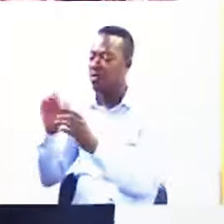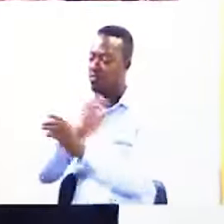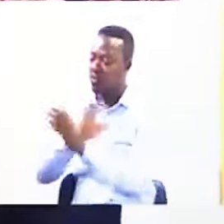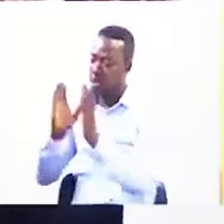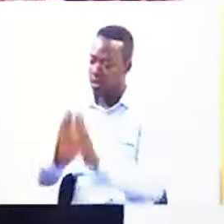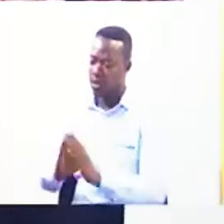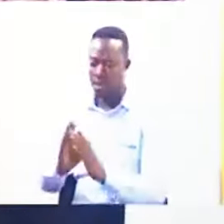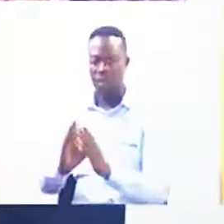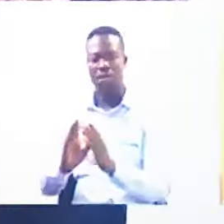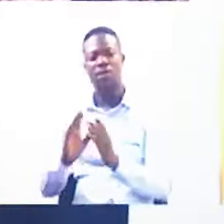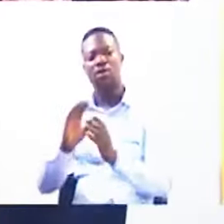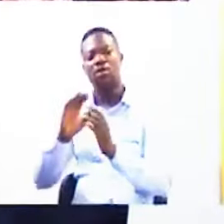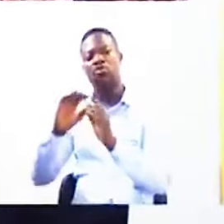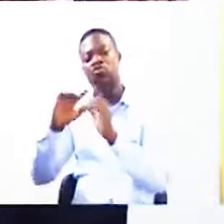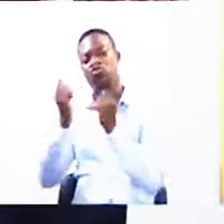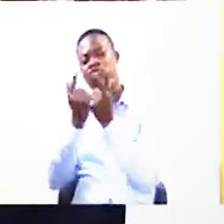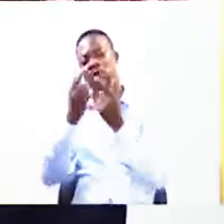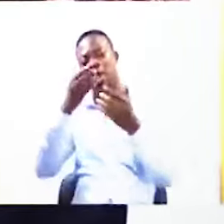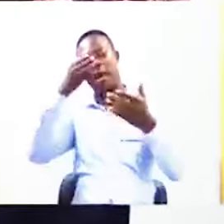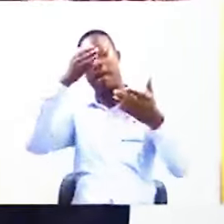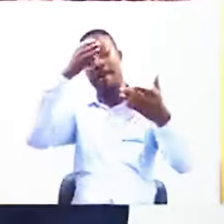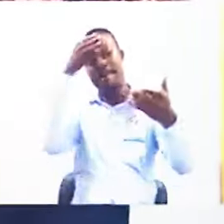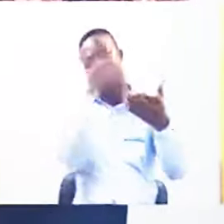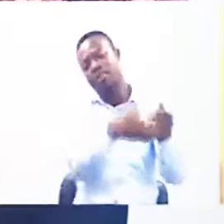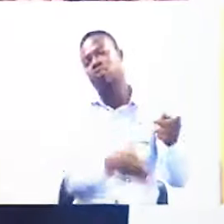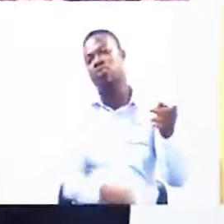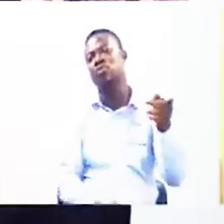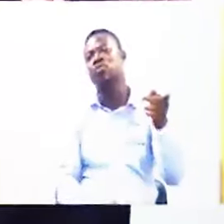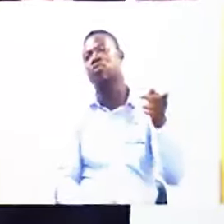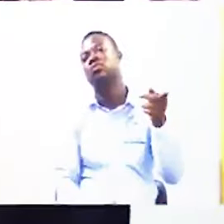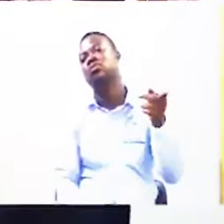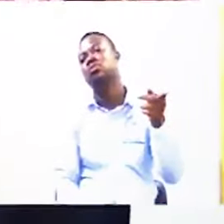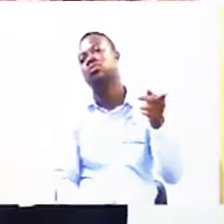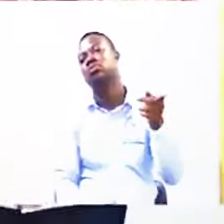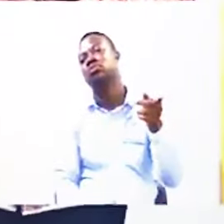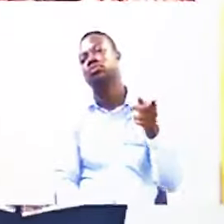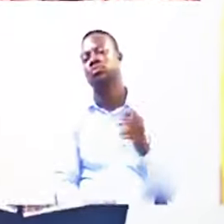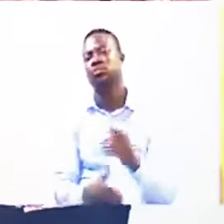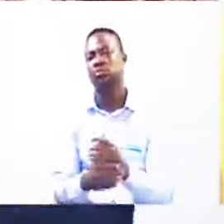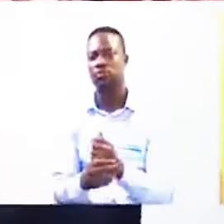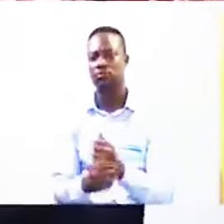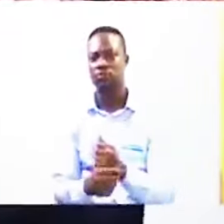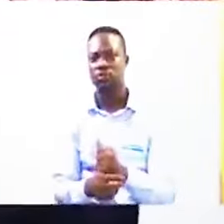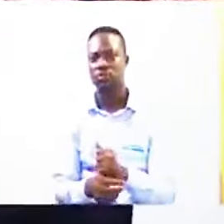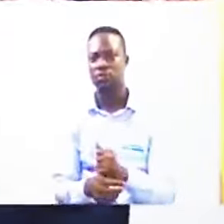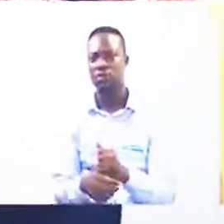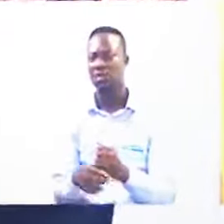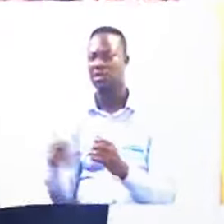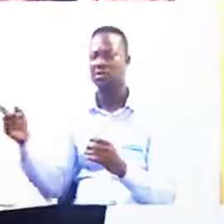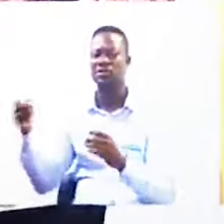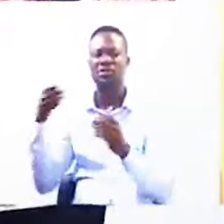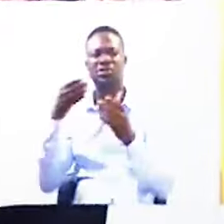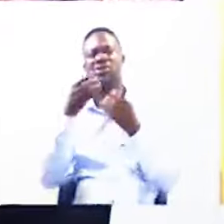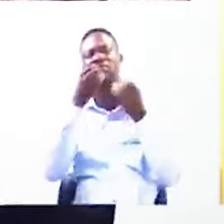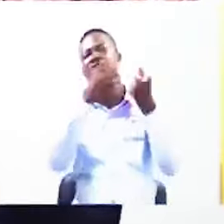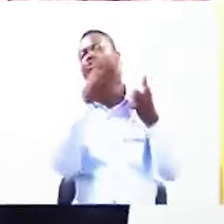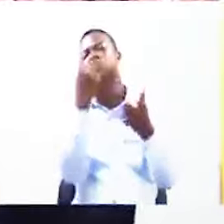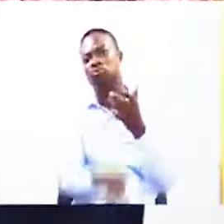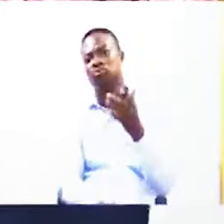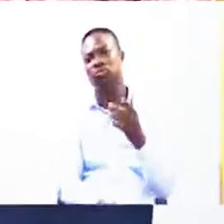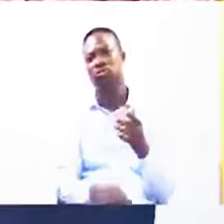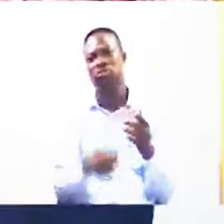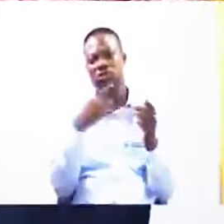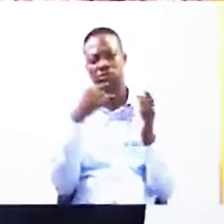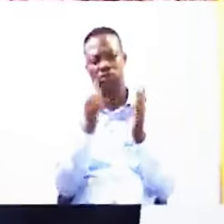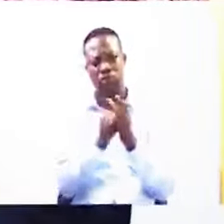Now Petro ba Jerusalem no wana waye twetiatwafo no ne no kasakasai and said, I will say, you went